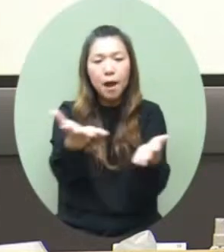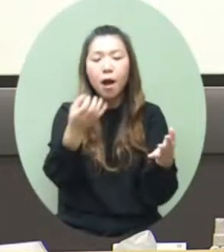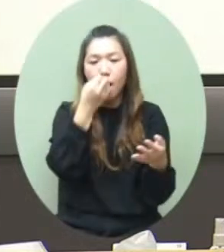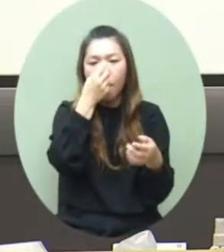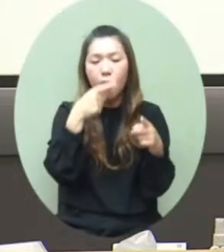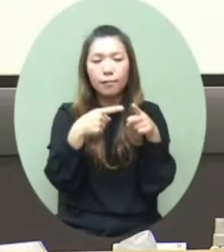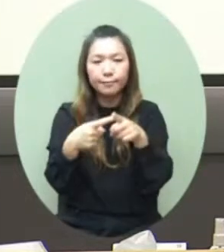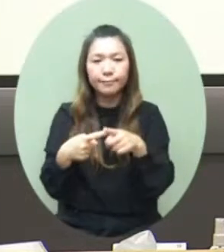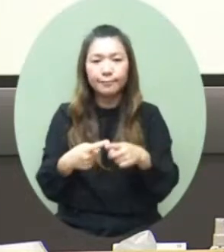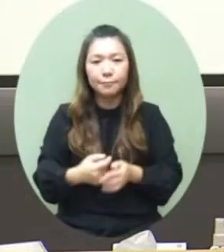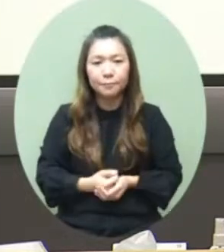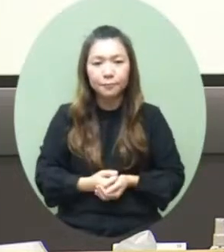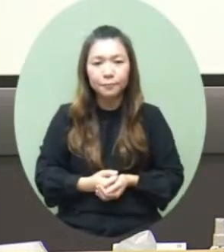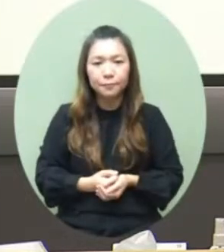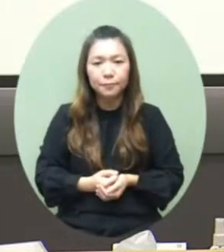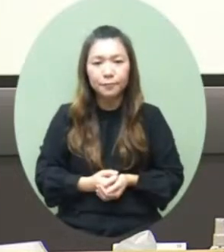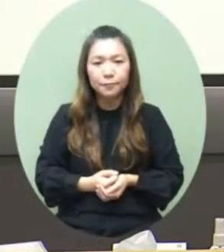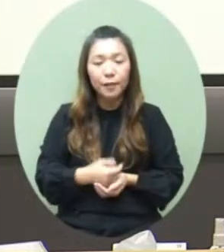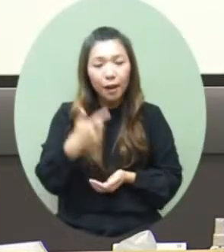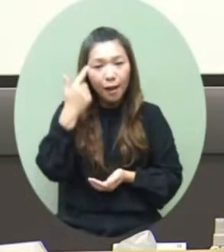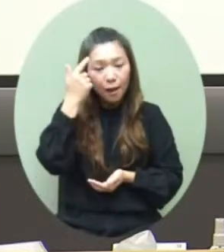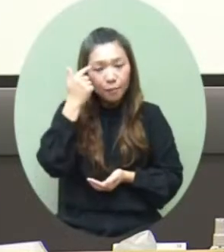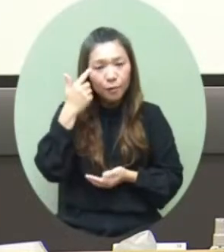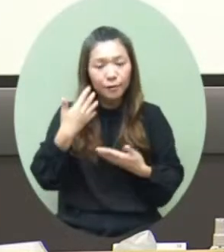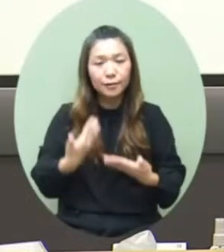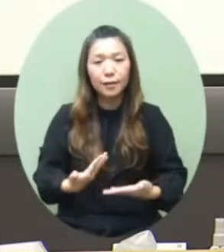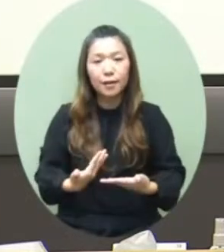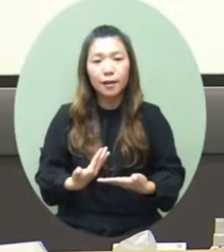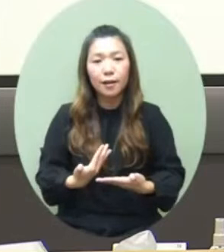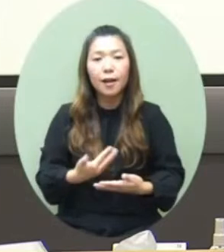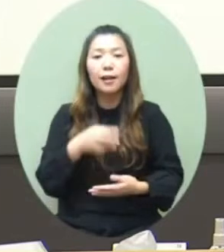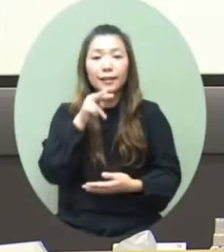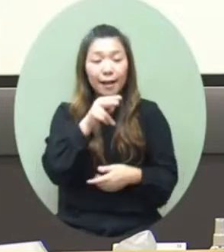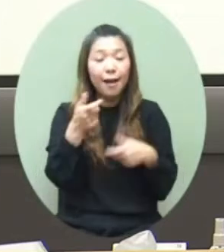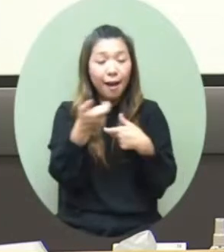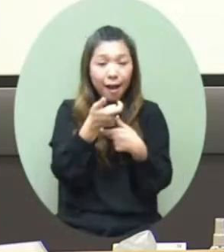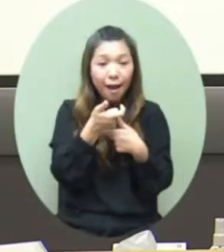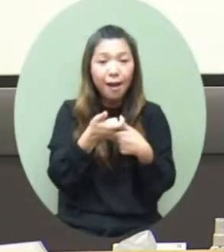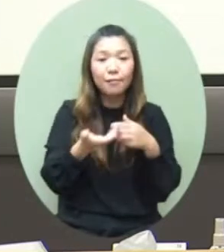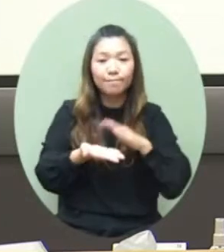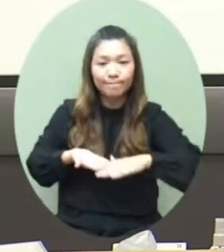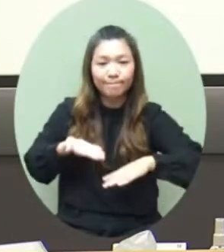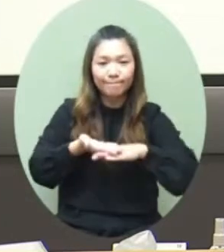Happy Hong Kong campaign have been launched under in the budget.